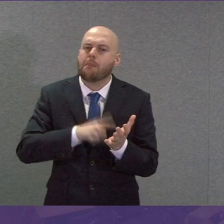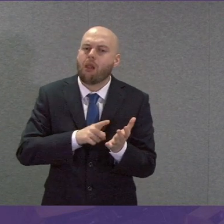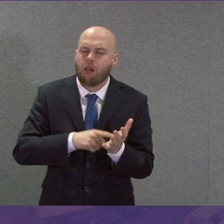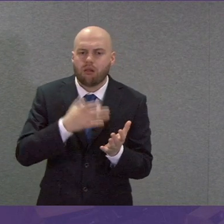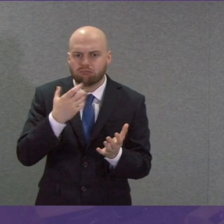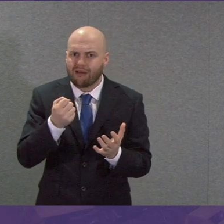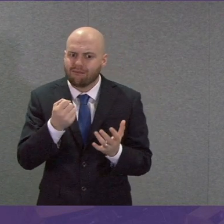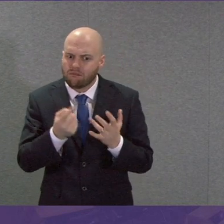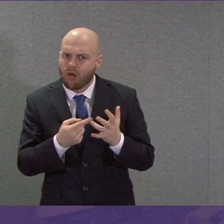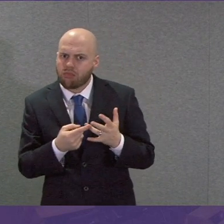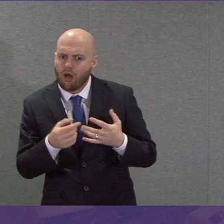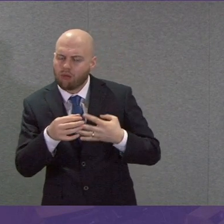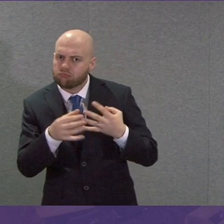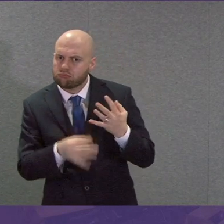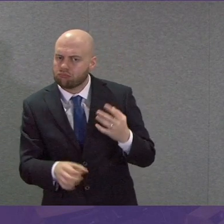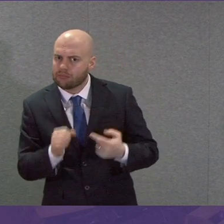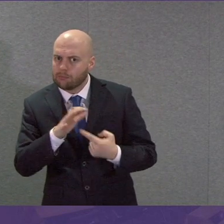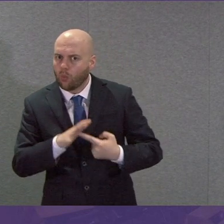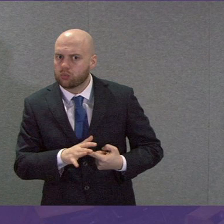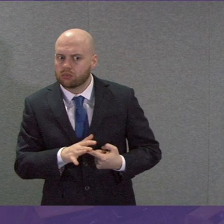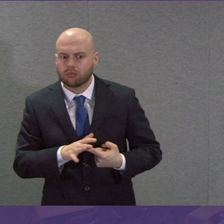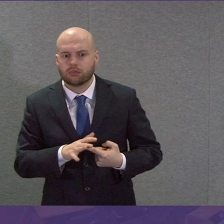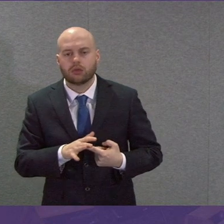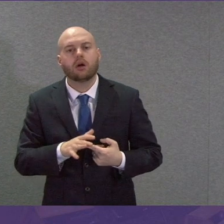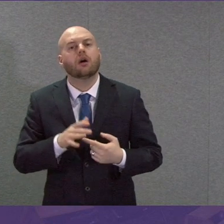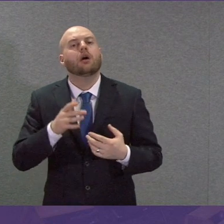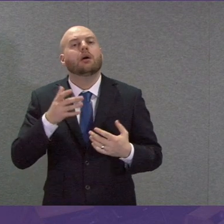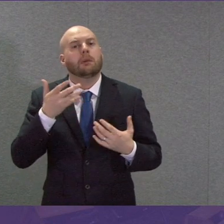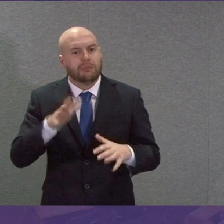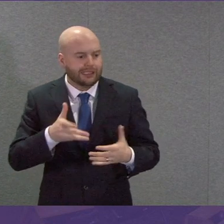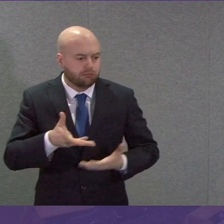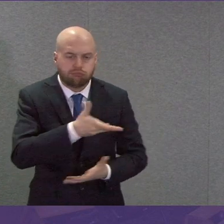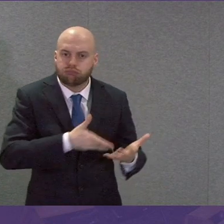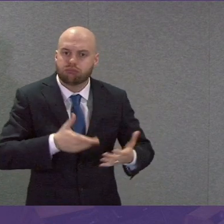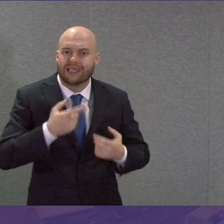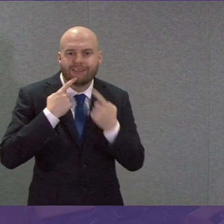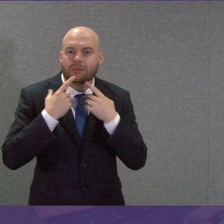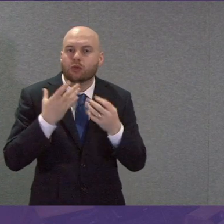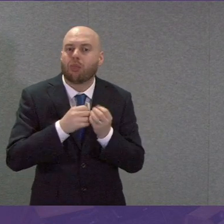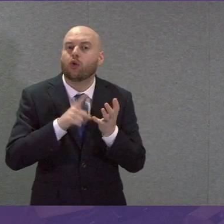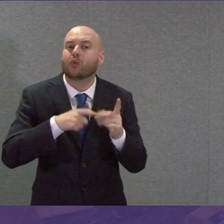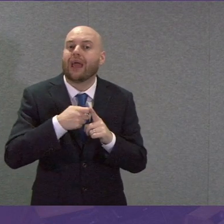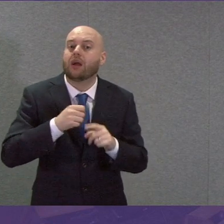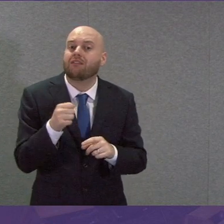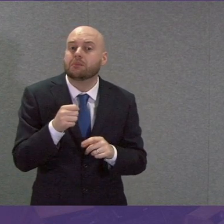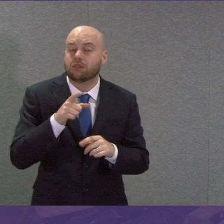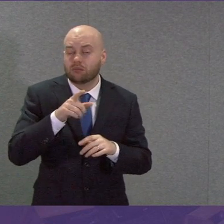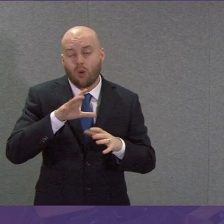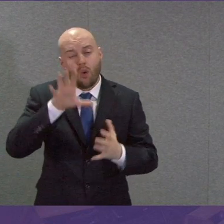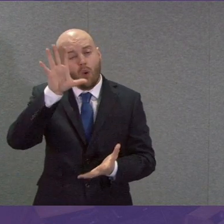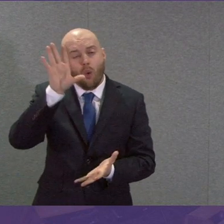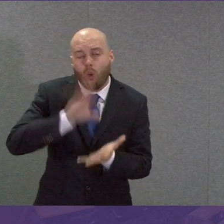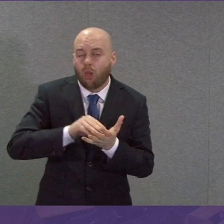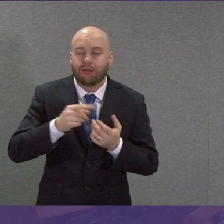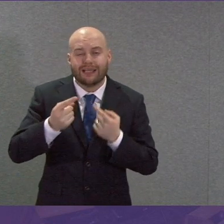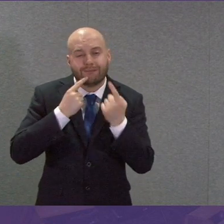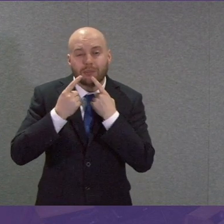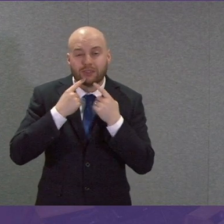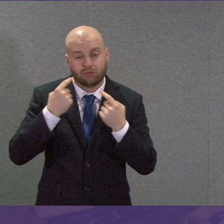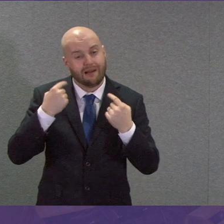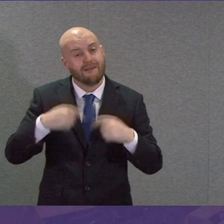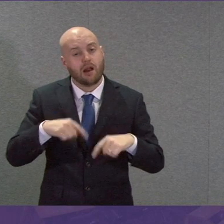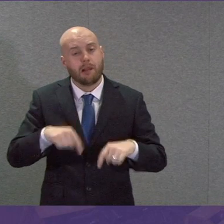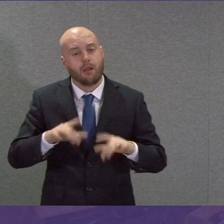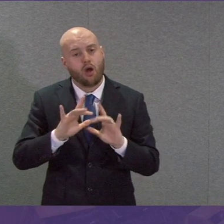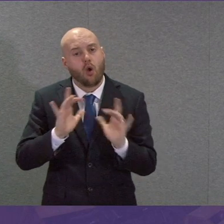of importance, and the accompanying information from the UK Government is now available online. I'd be happy to talk to my opposite numbers in other parties about